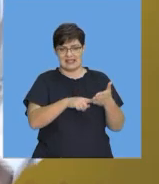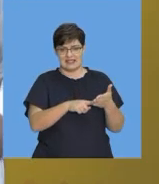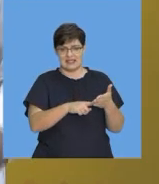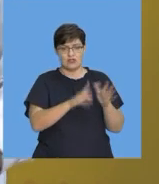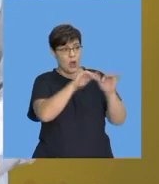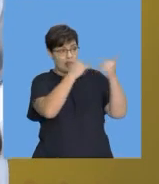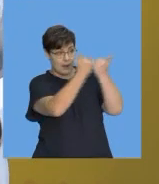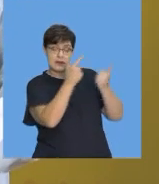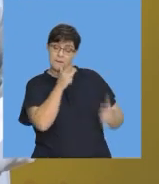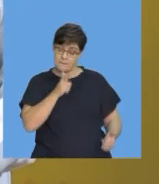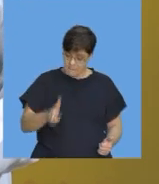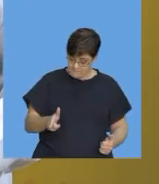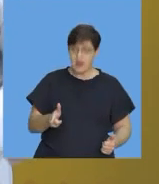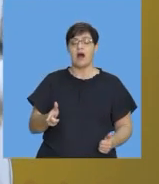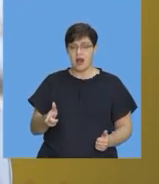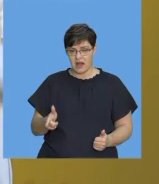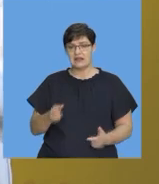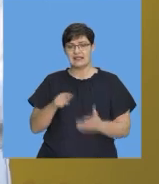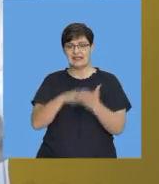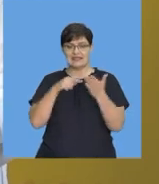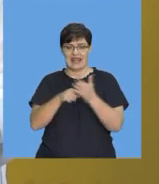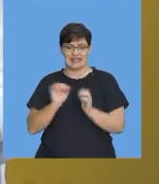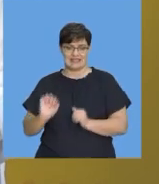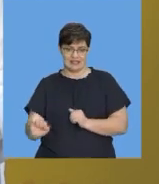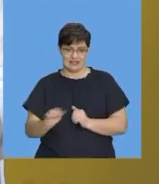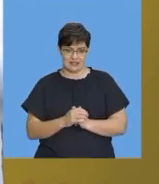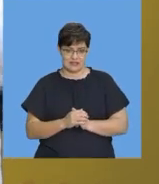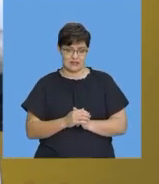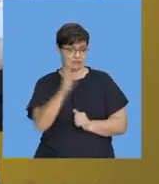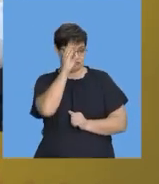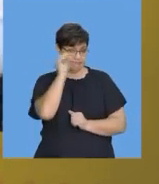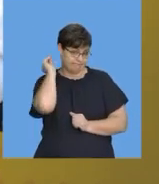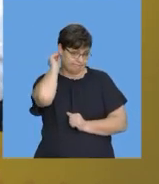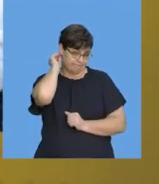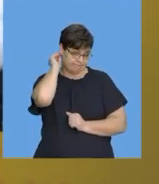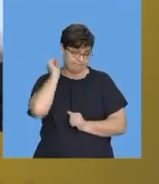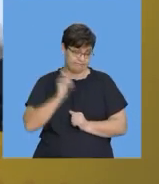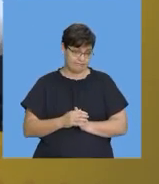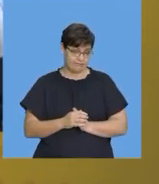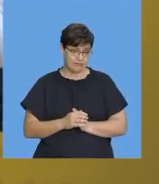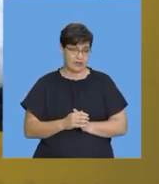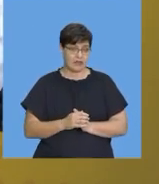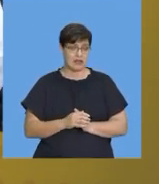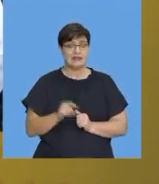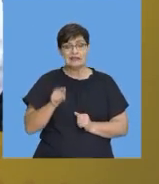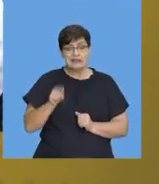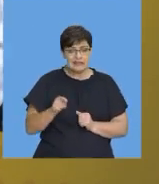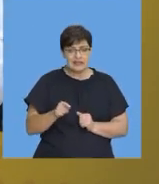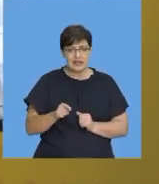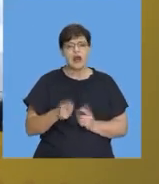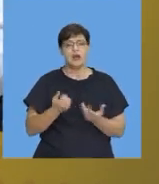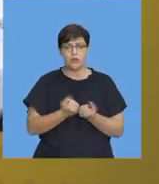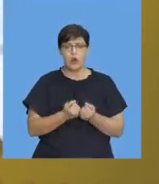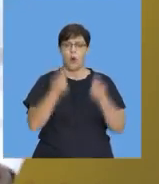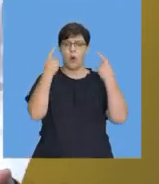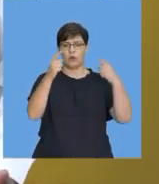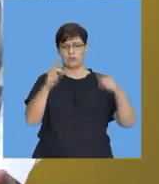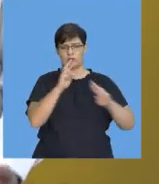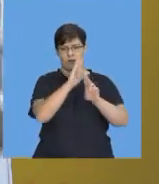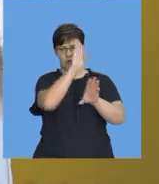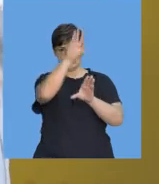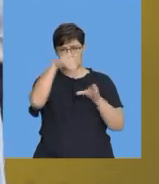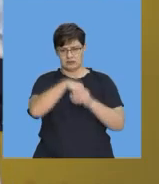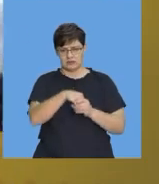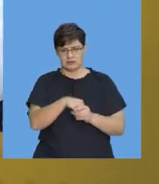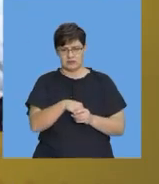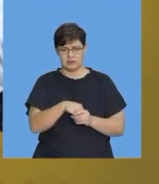at its audit date. So keep that in mind. That's all to do with your audit reports. And while we're on audit